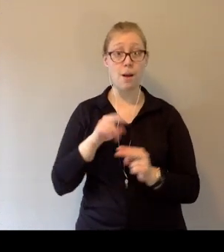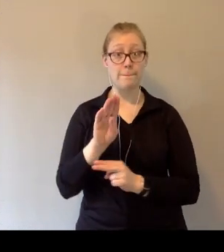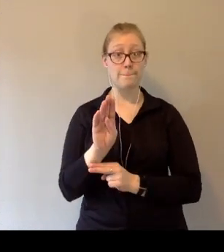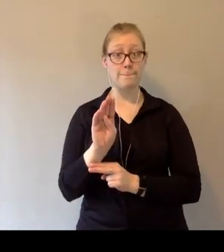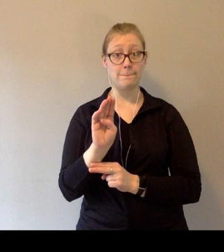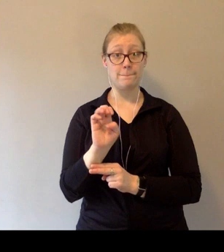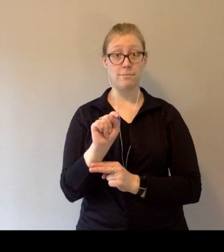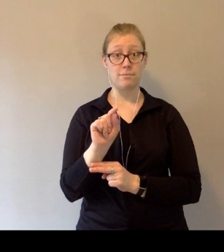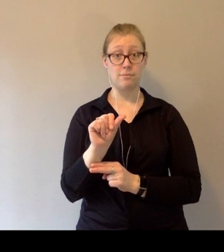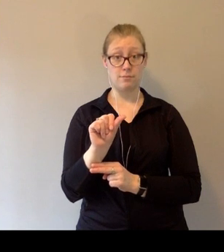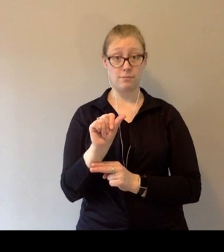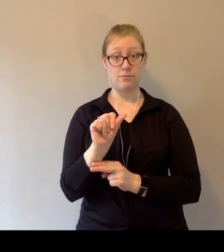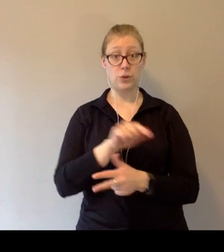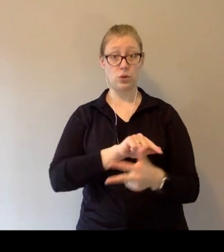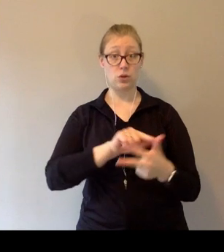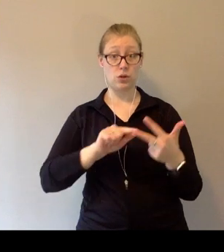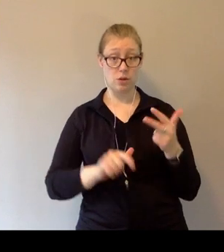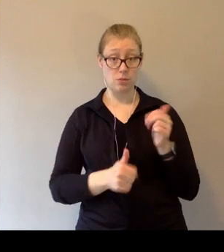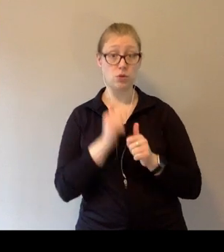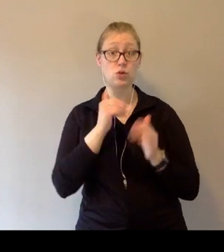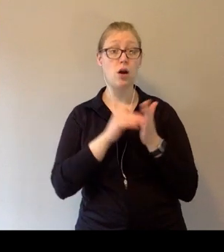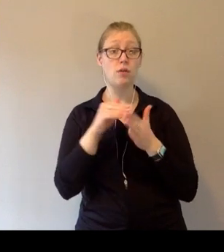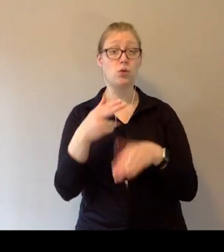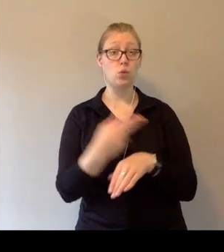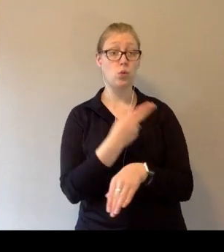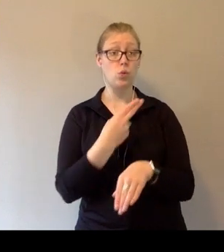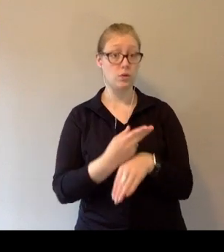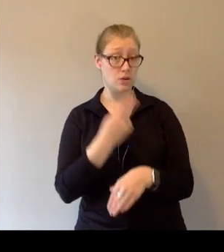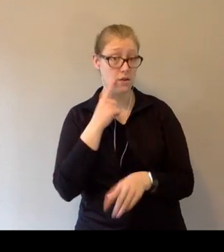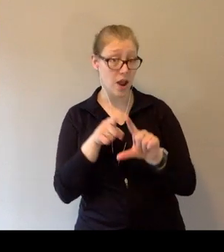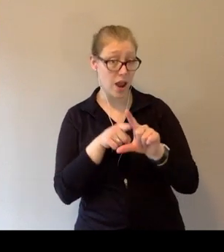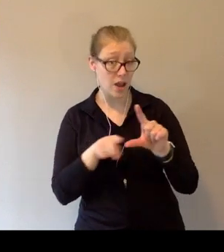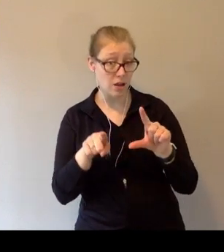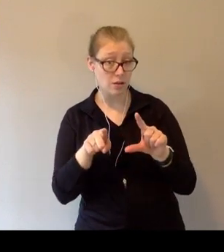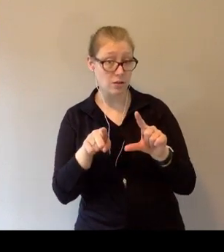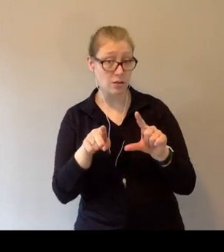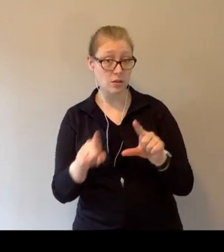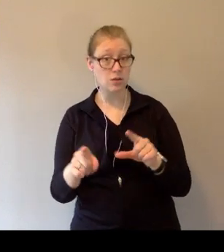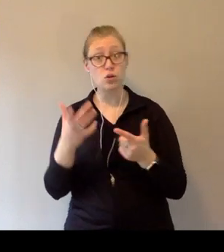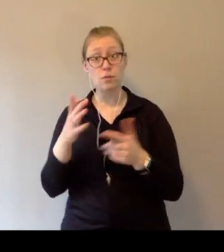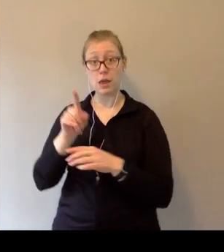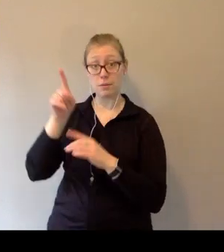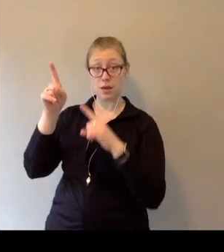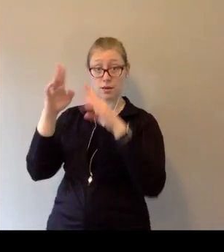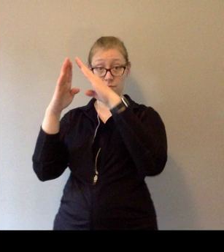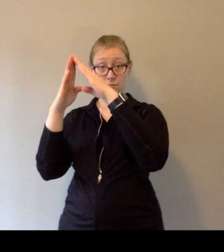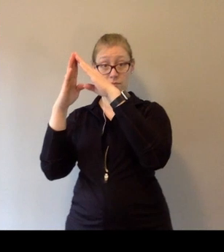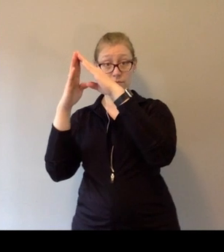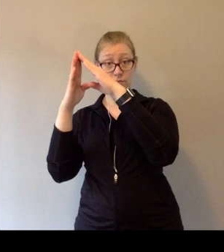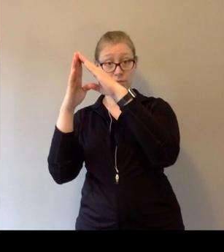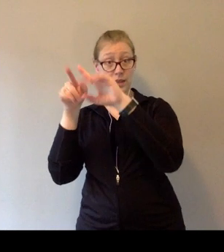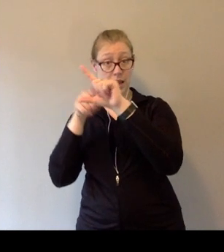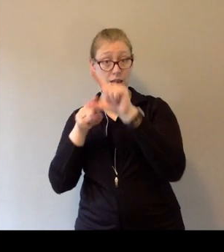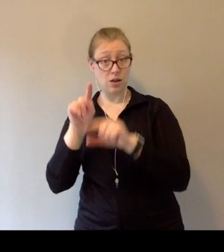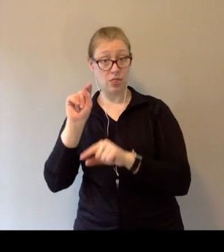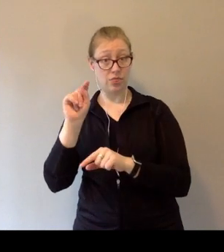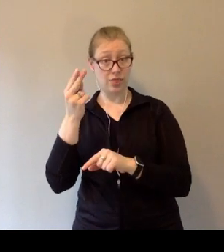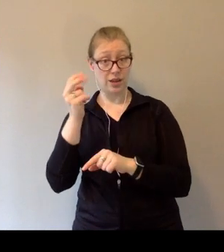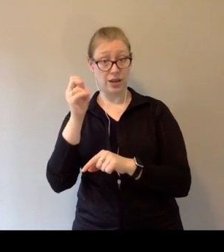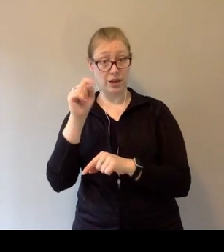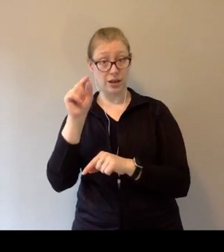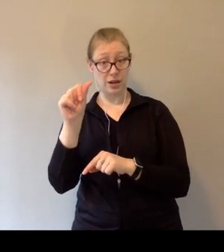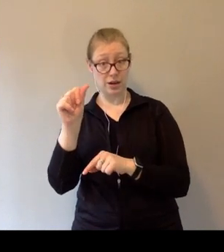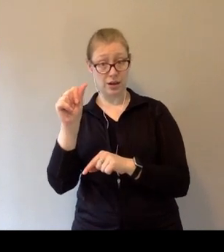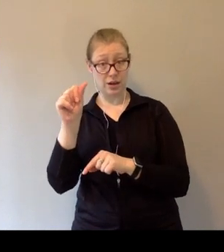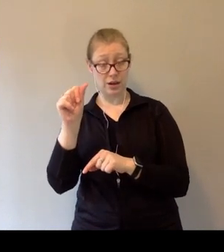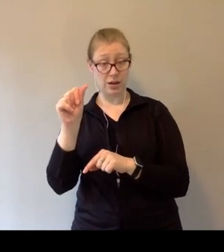most common letters used for angles. And so if this is angle theta, I could refer to this angle.